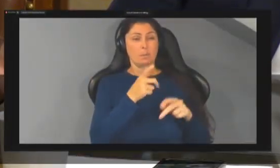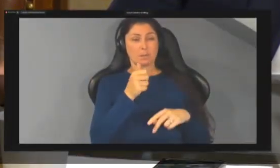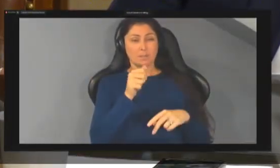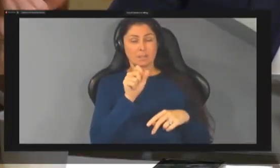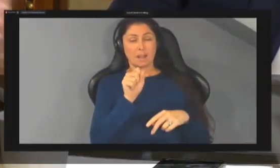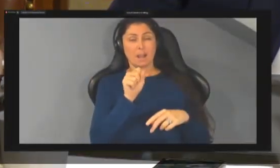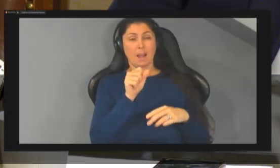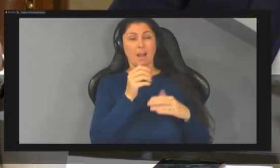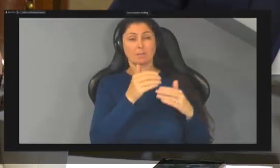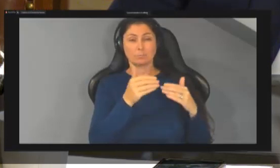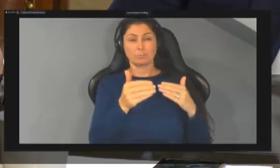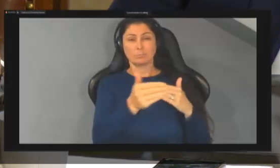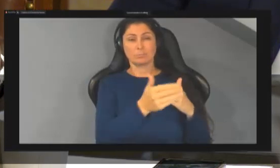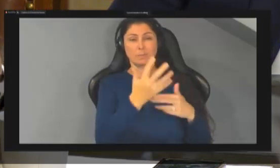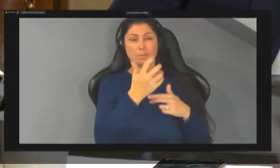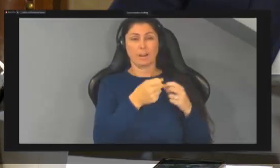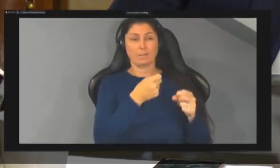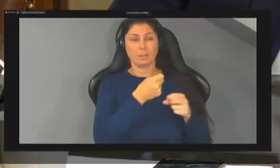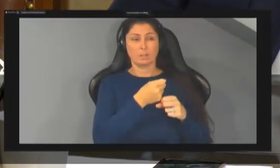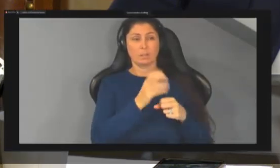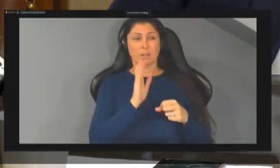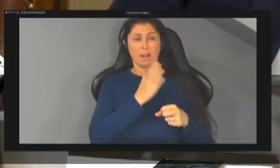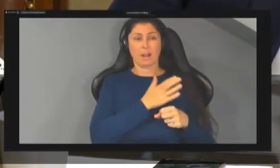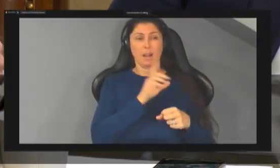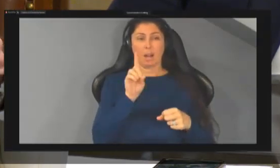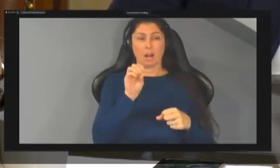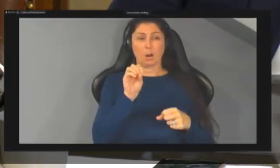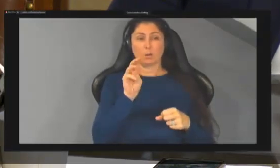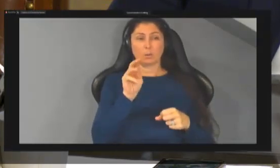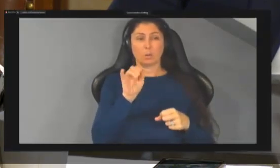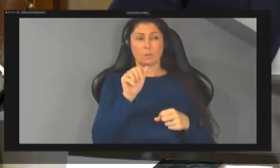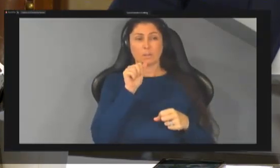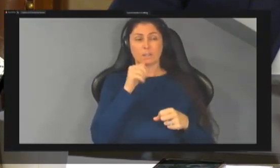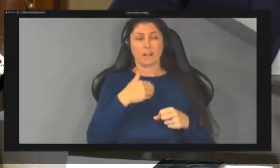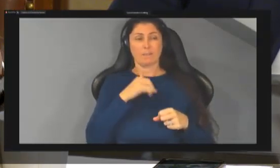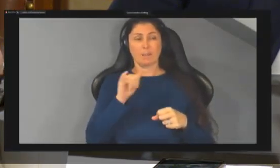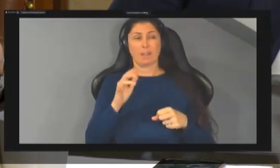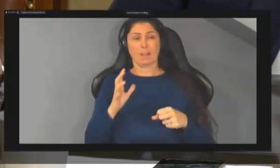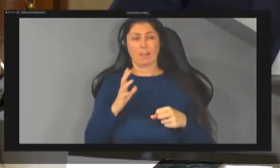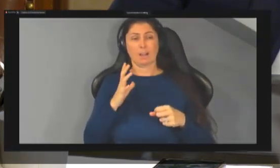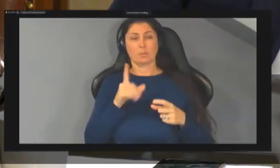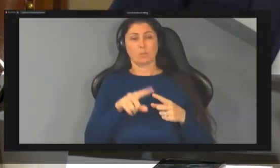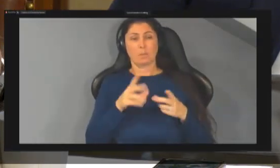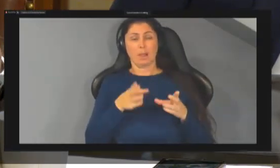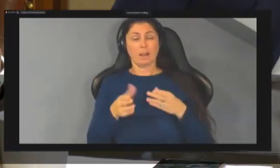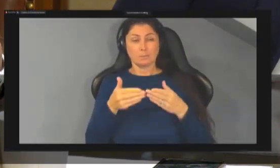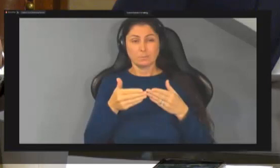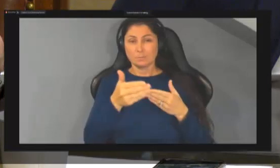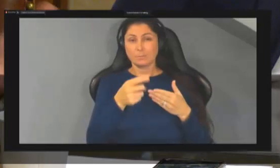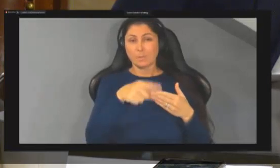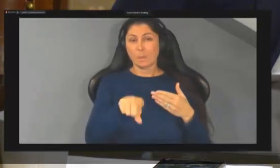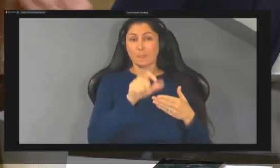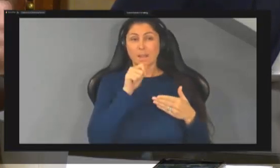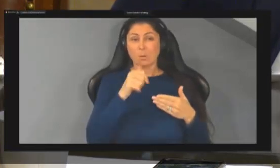5 years ahead. Our Domi does not have the luxury of planning 5 years ahead because they don't have